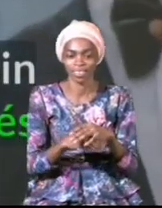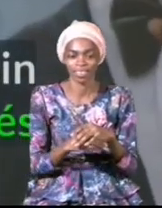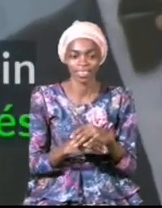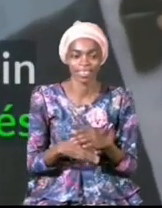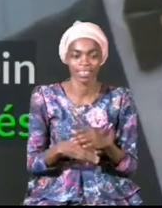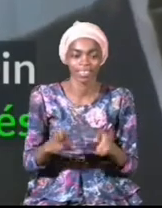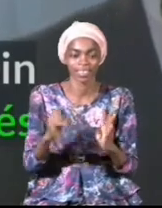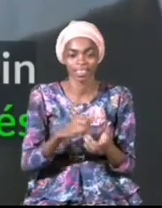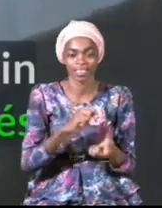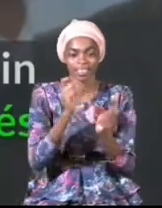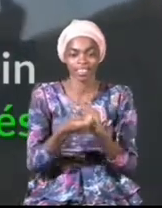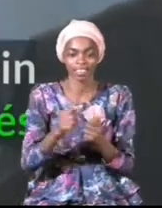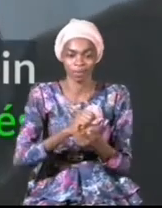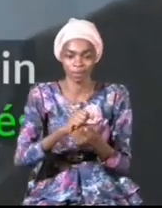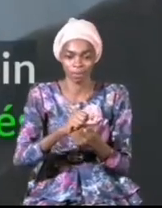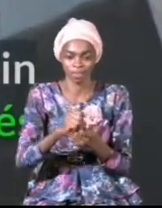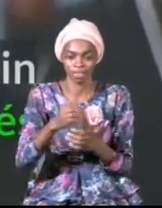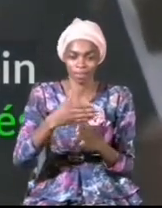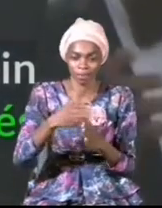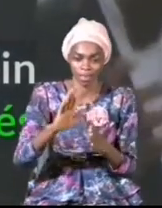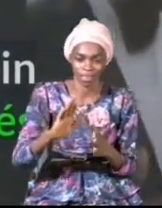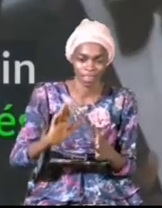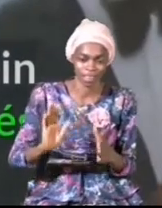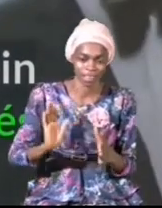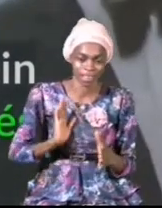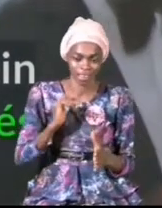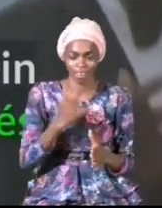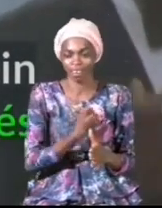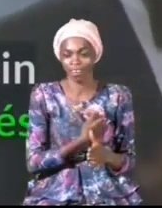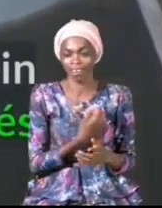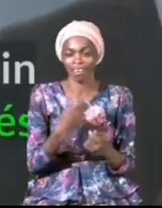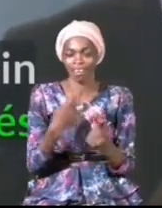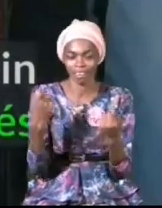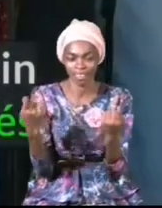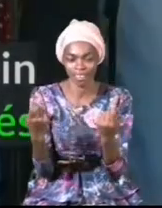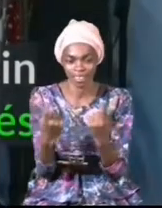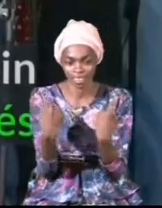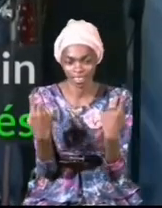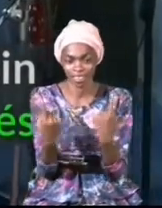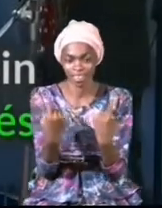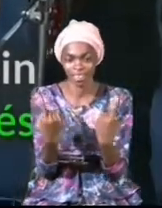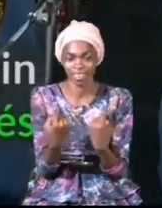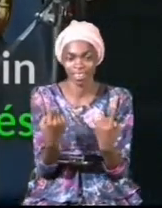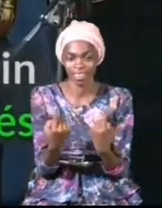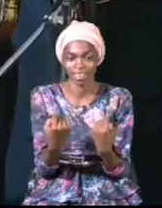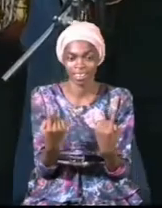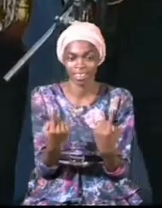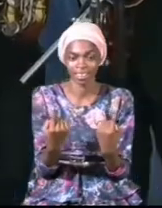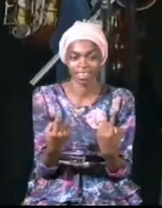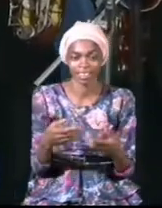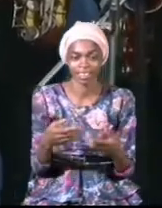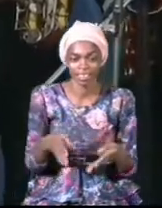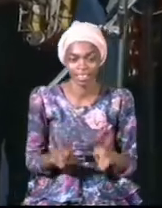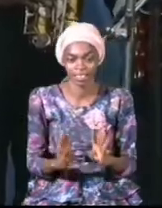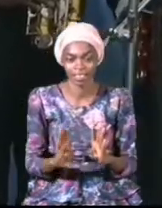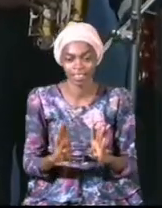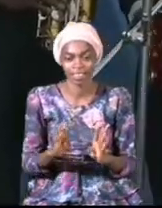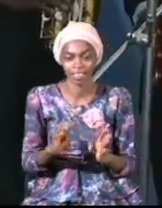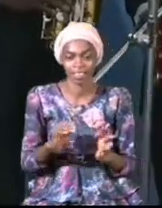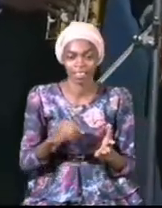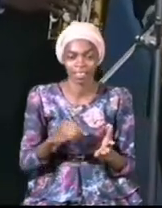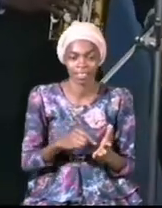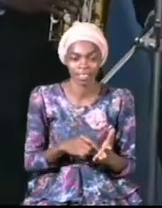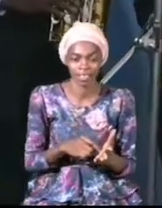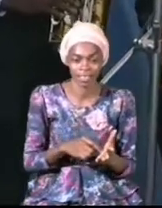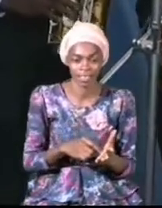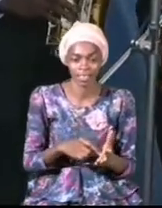revolution wash away my sin. Let it start in